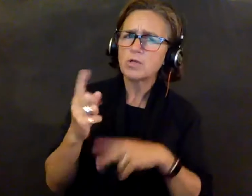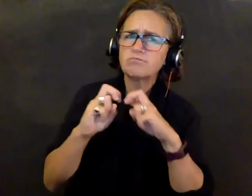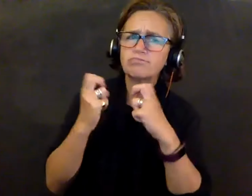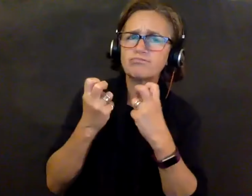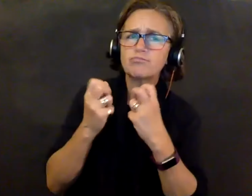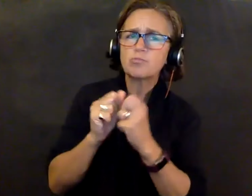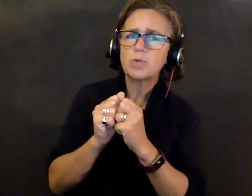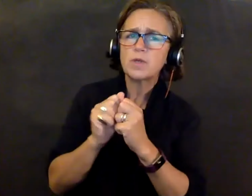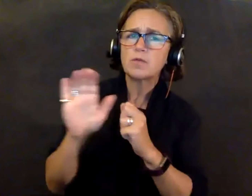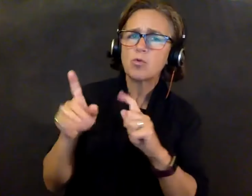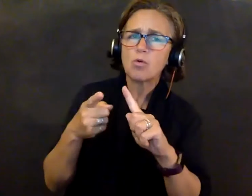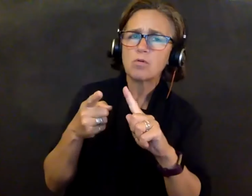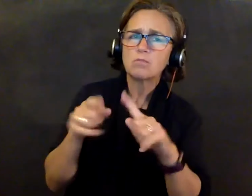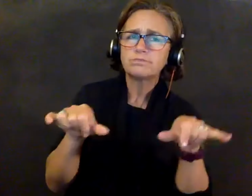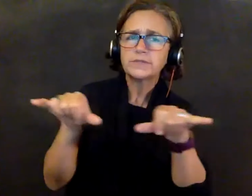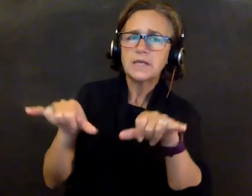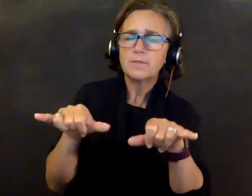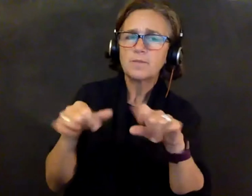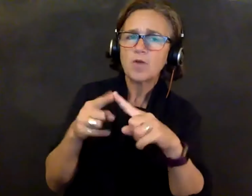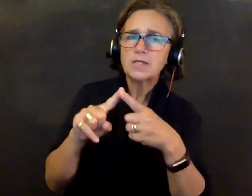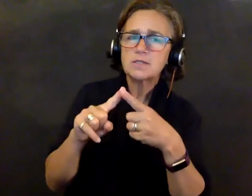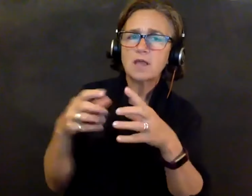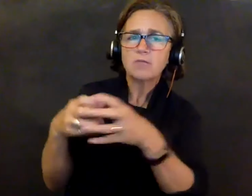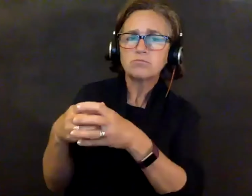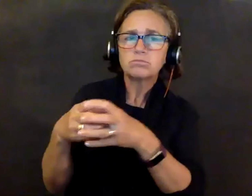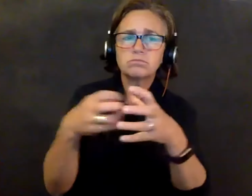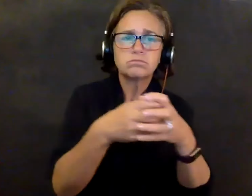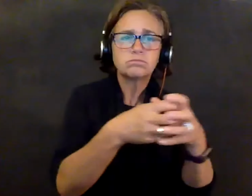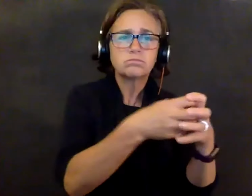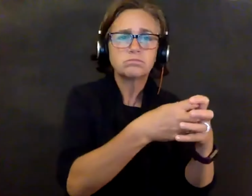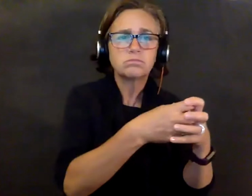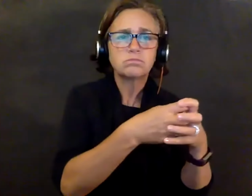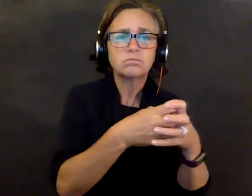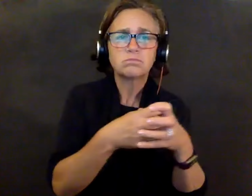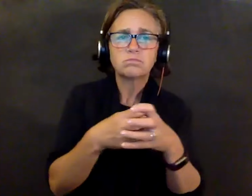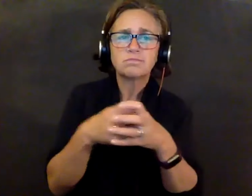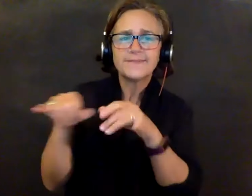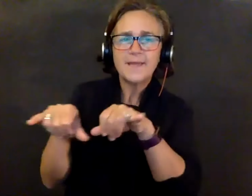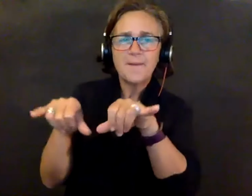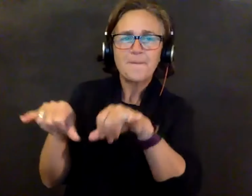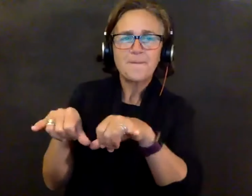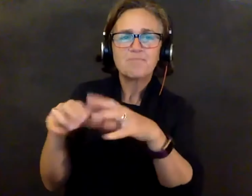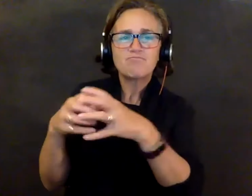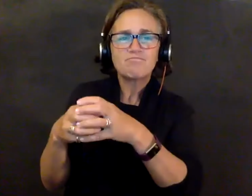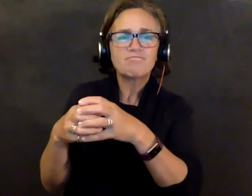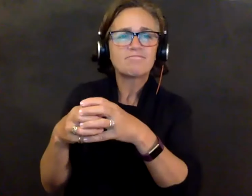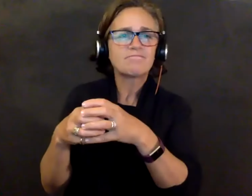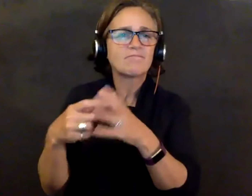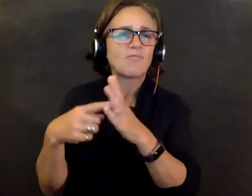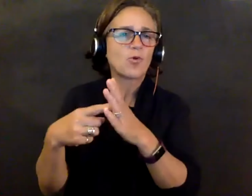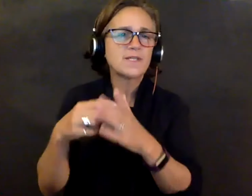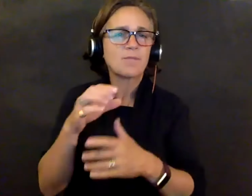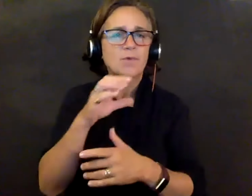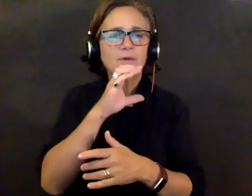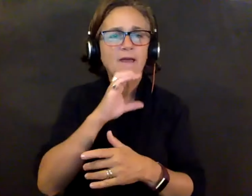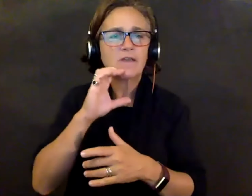do they notice that everyone is sitting together, right? It's the same group sitting together, and why that is, why